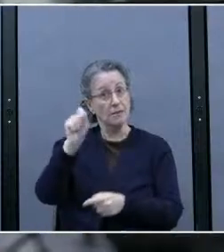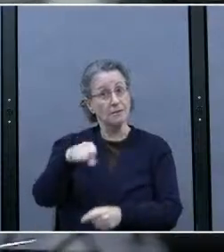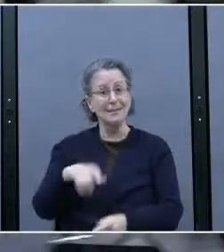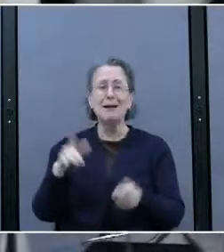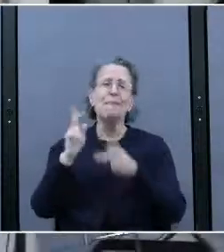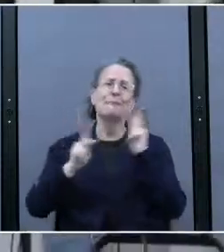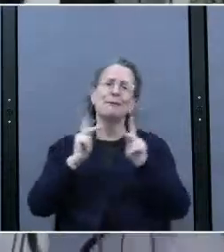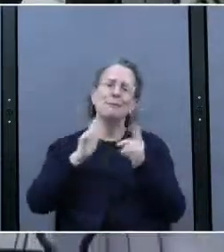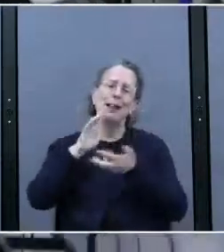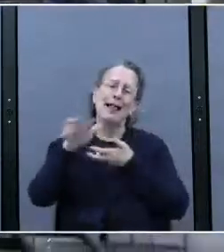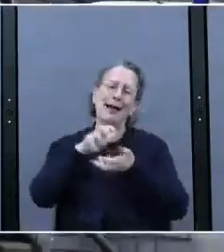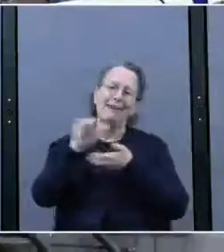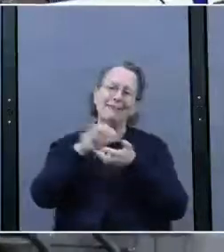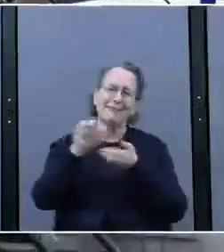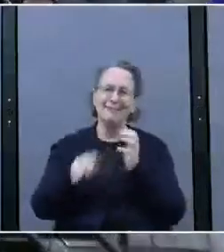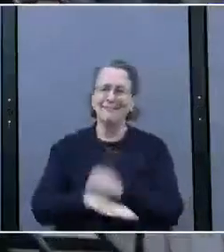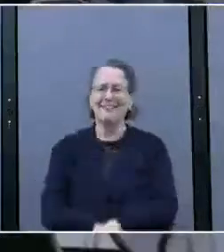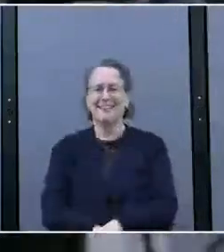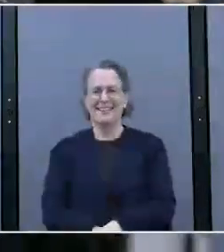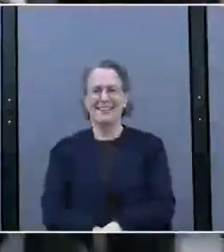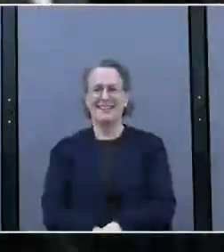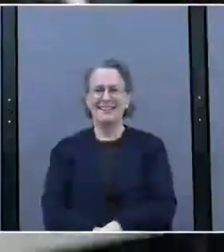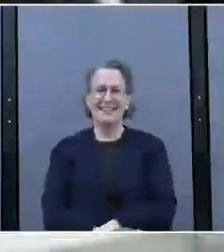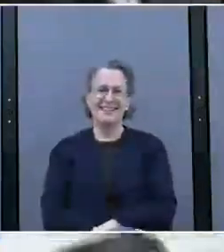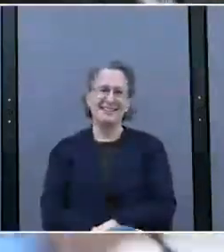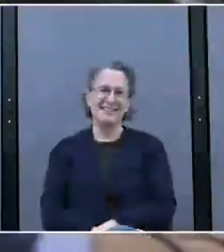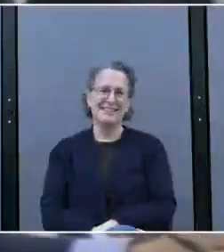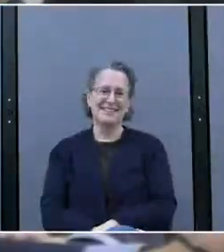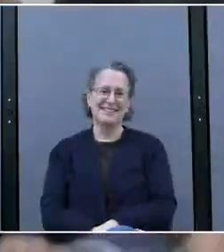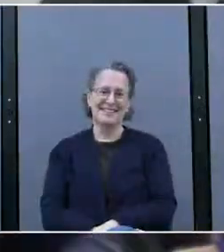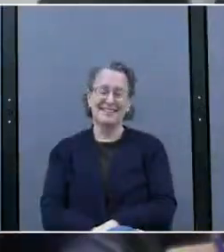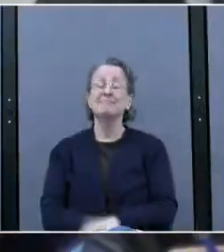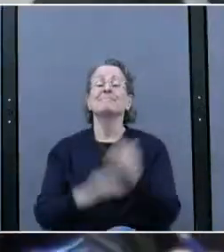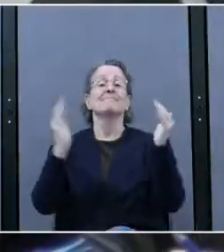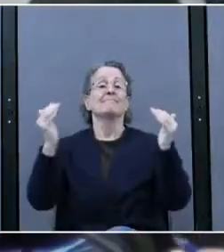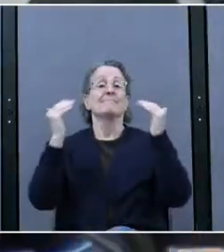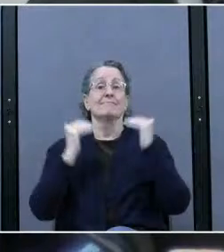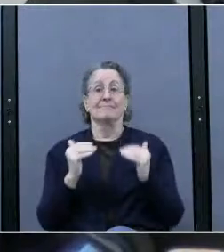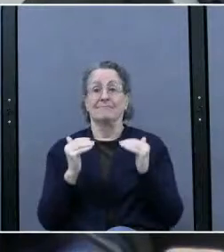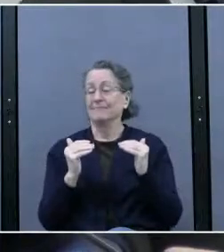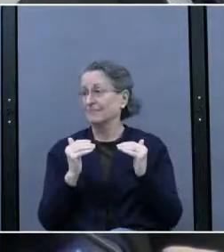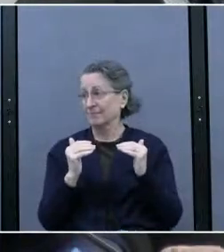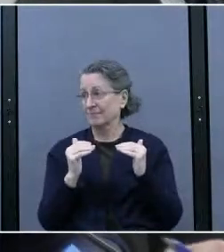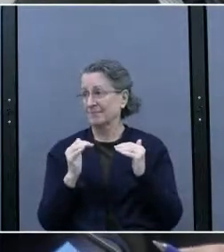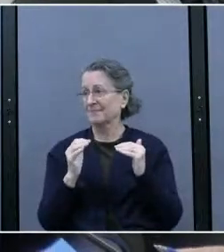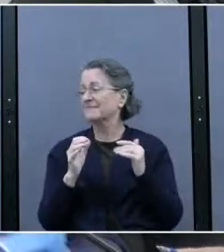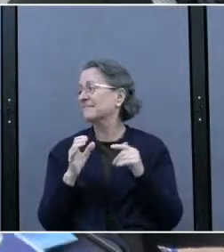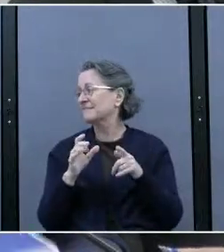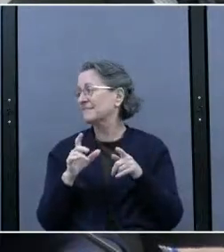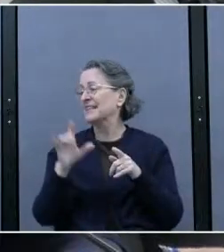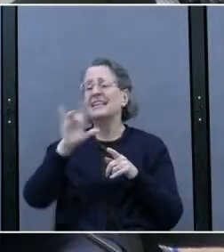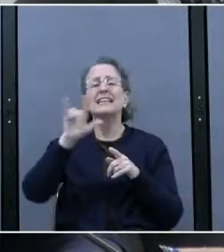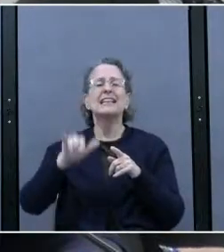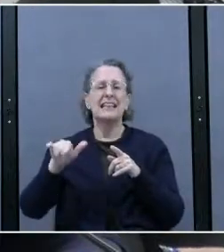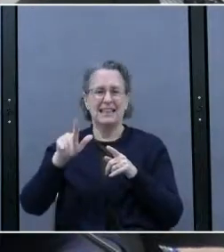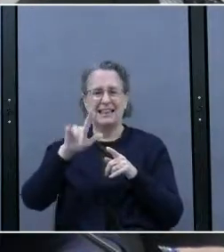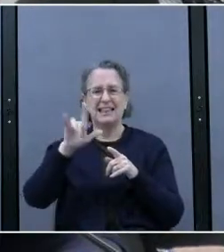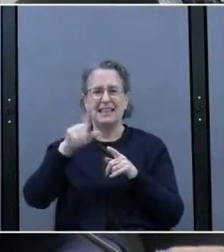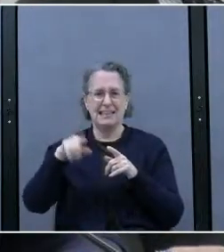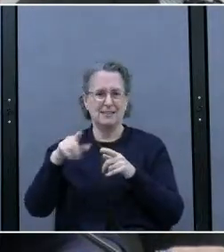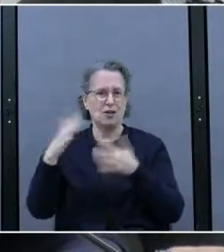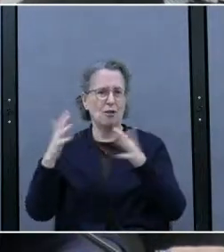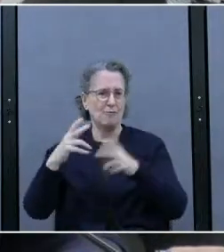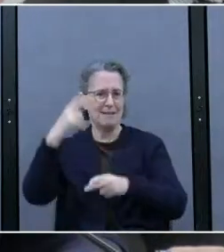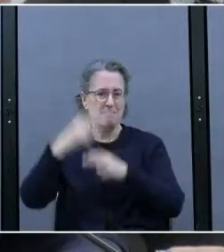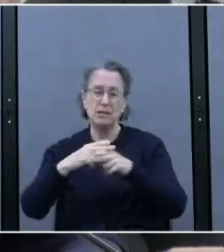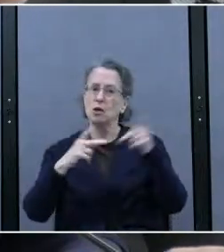Okay. Can we move on? So the next thing I want to talk about, as Liz has already demonstrated on a couple of occasions, is the importance of this